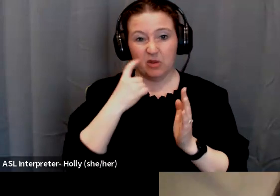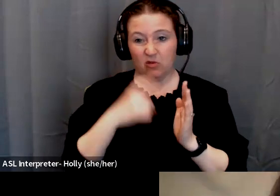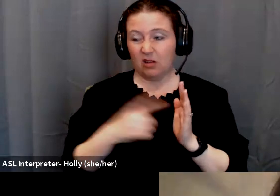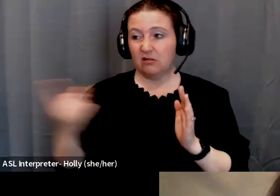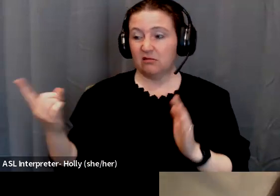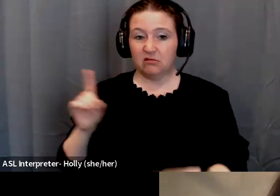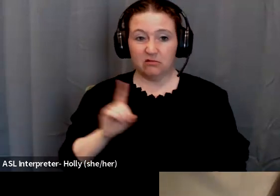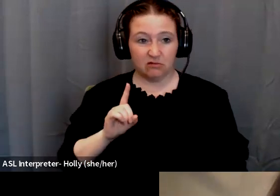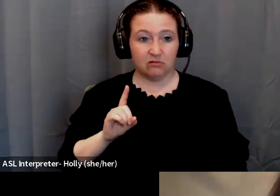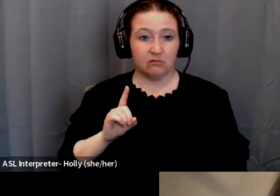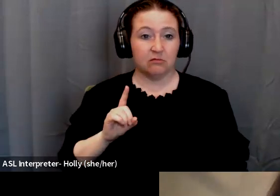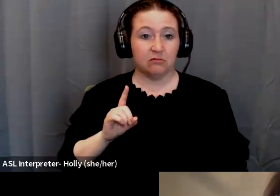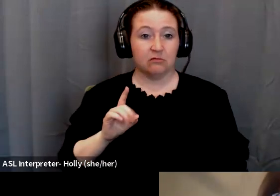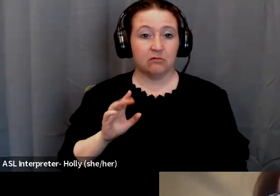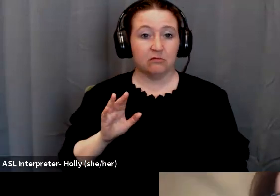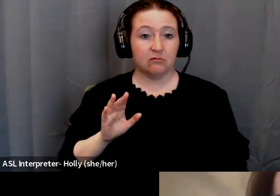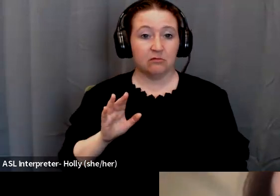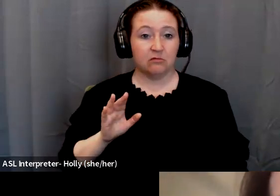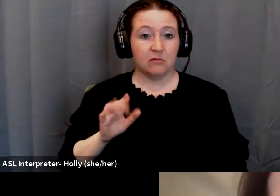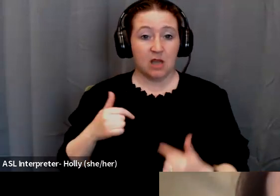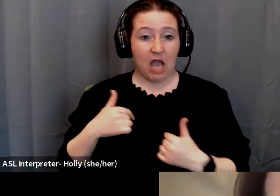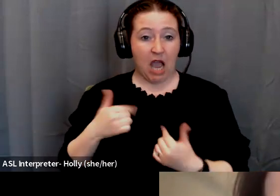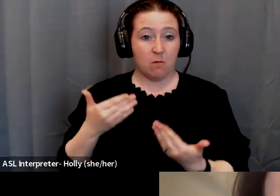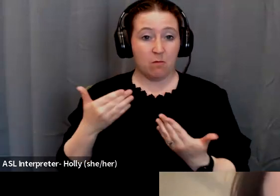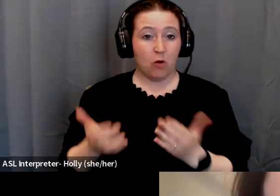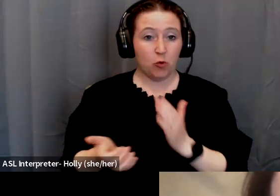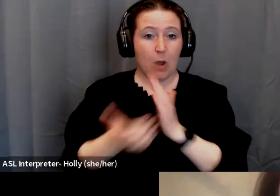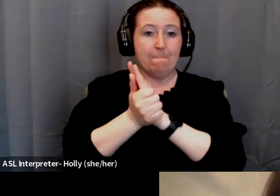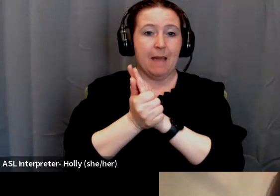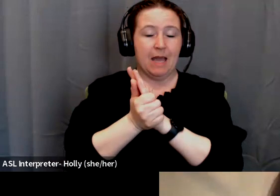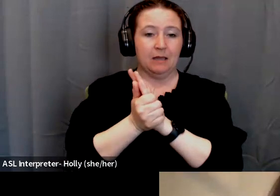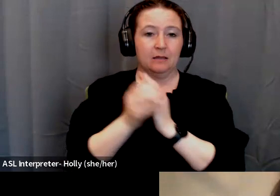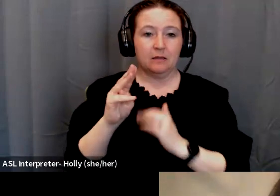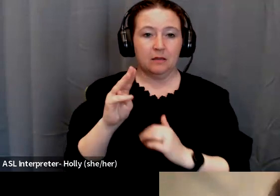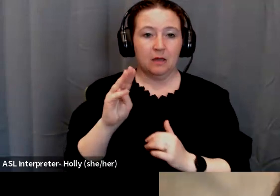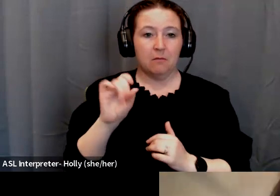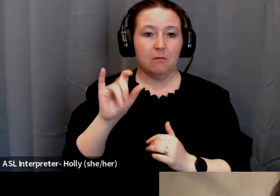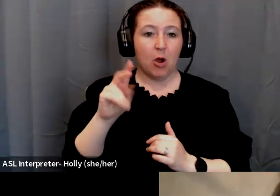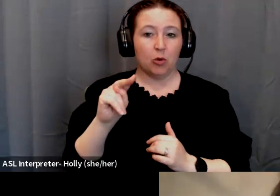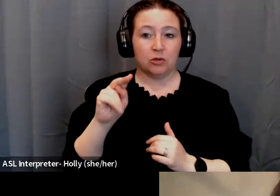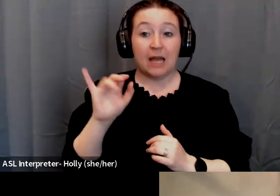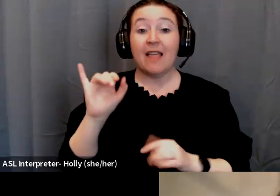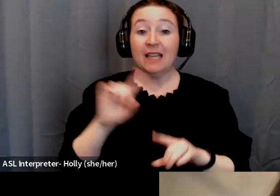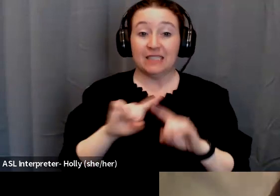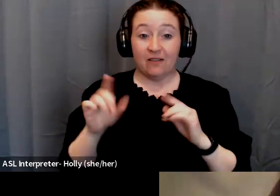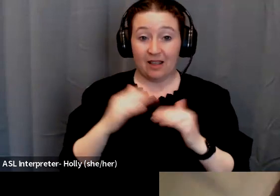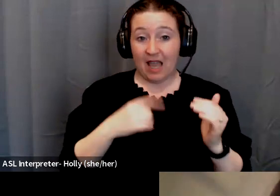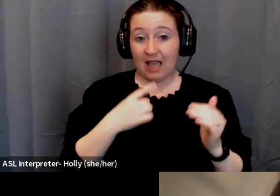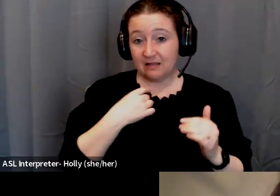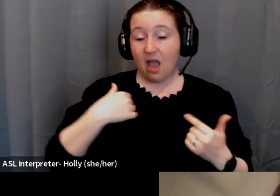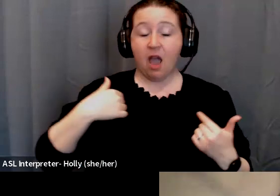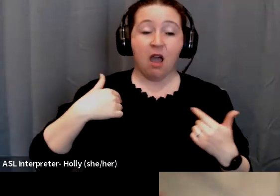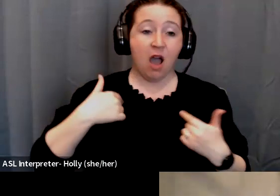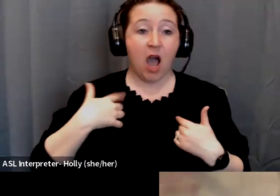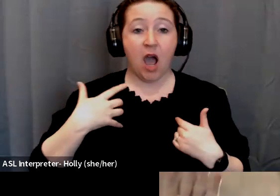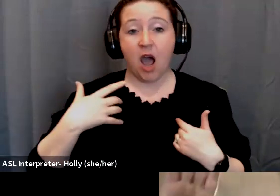microphone and they say, I move to amend the motion. That's different than just telling me what you think about chocolate chip